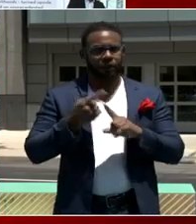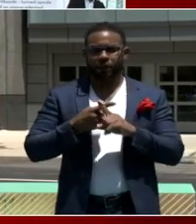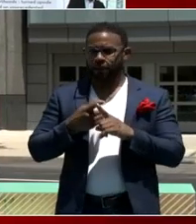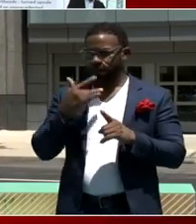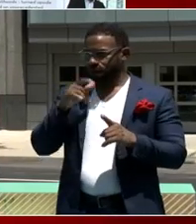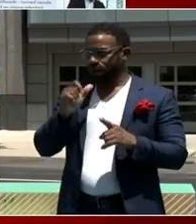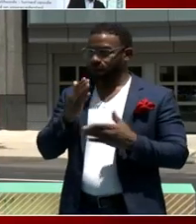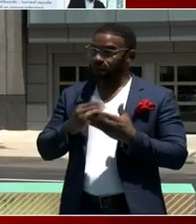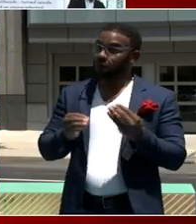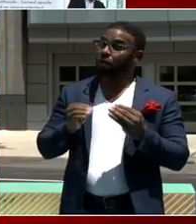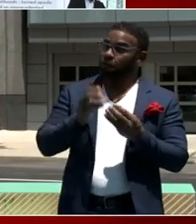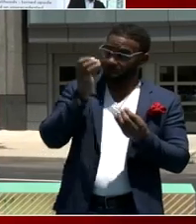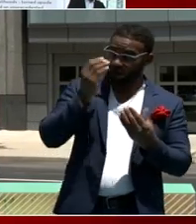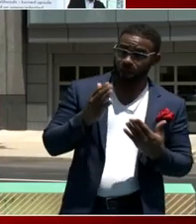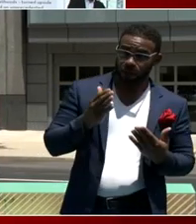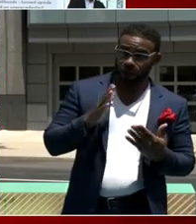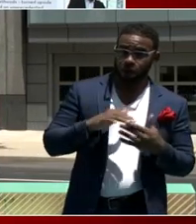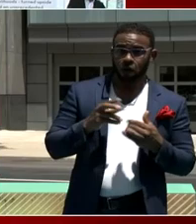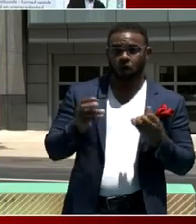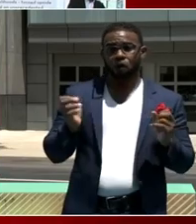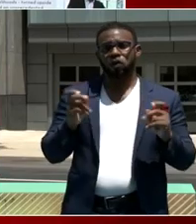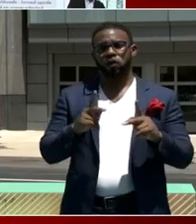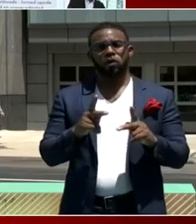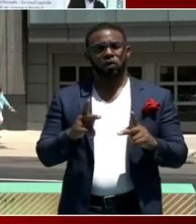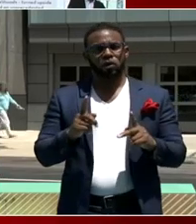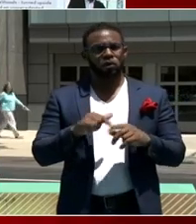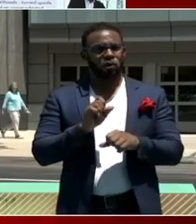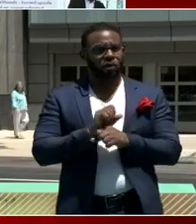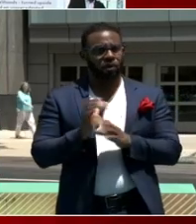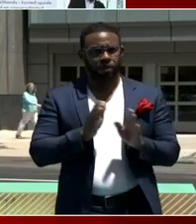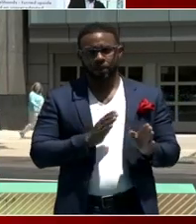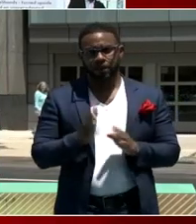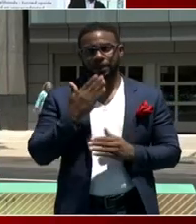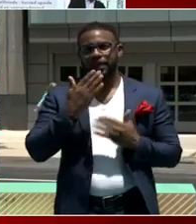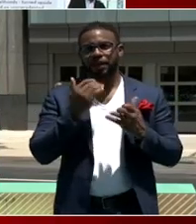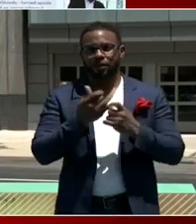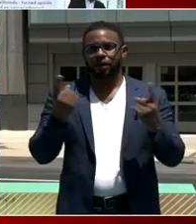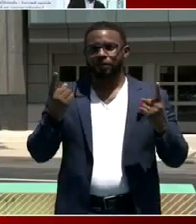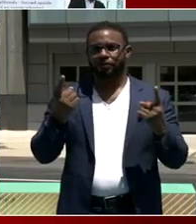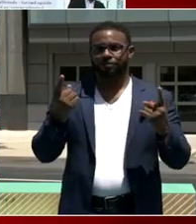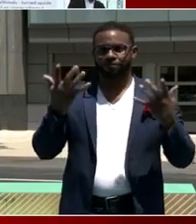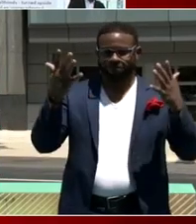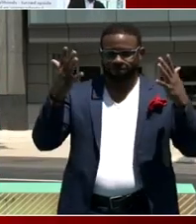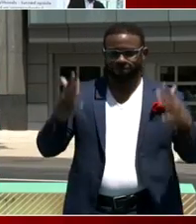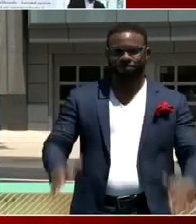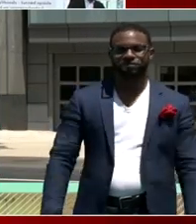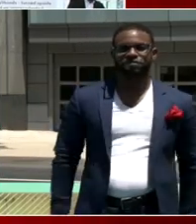tenants if you need some more information on return to work plans. Thank you, everybody.